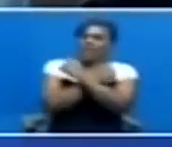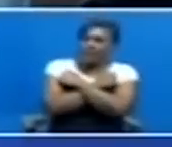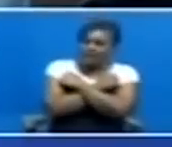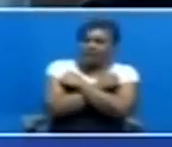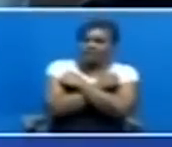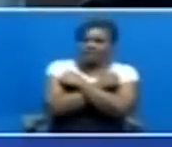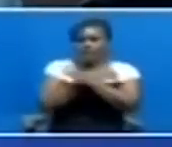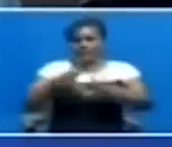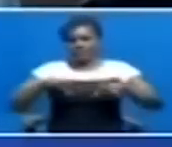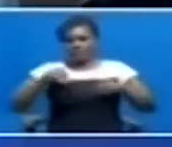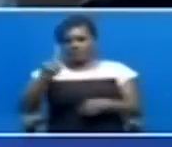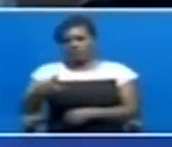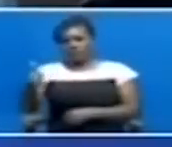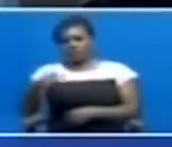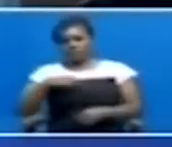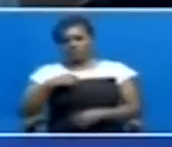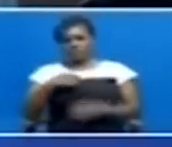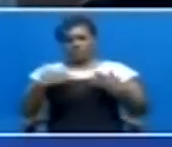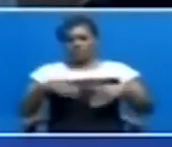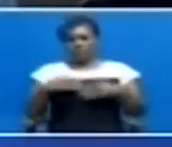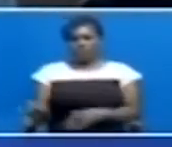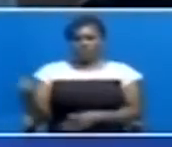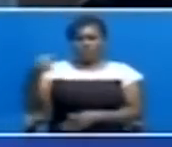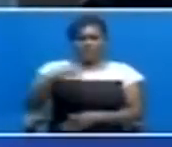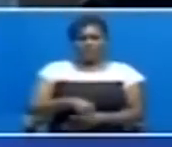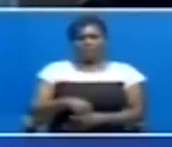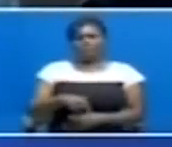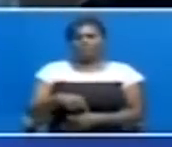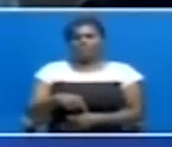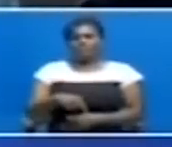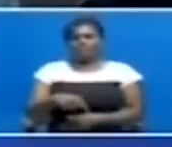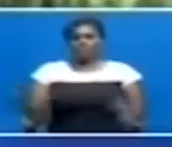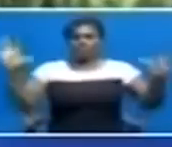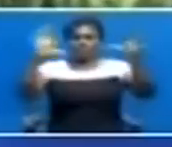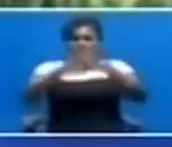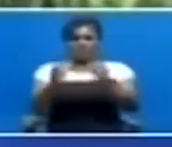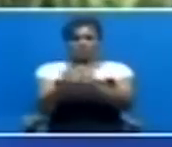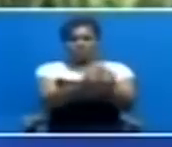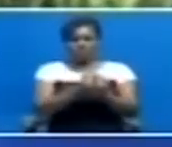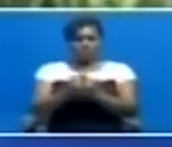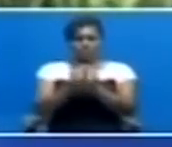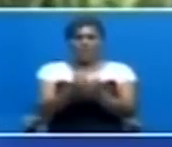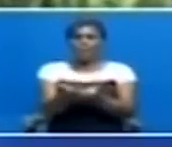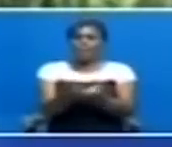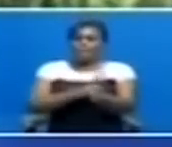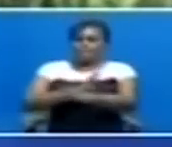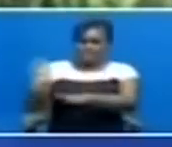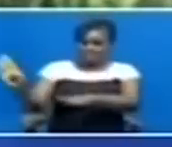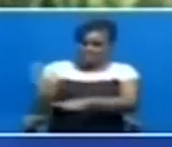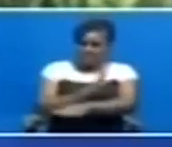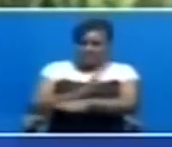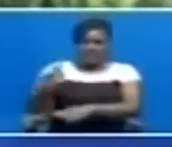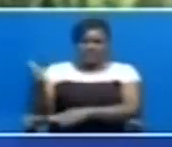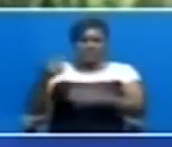is accommodation, you will see people coming and homing together. It has been a busy and rich year for